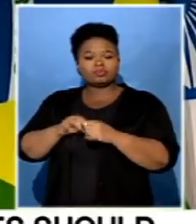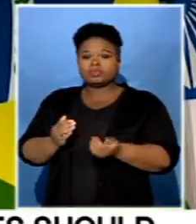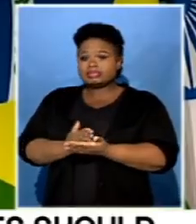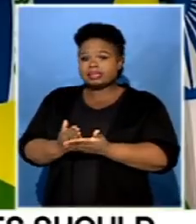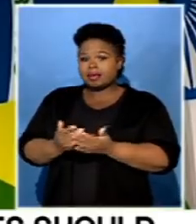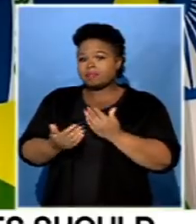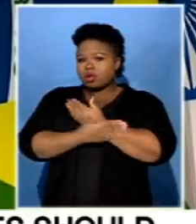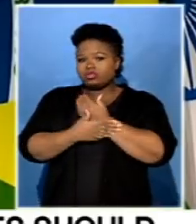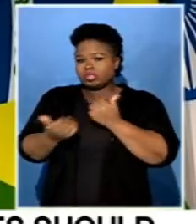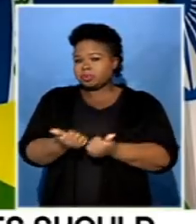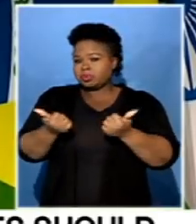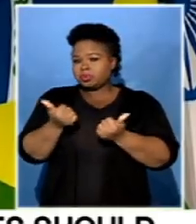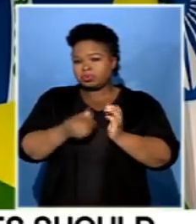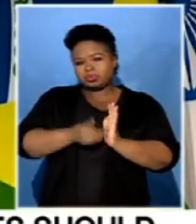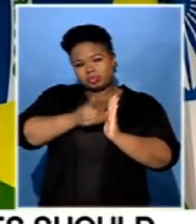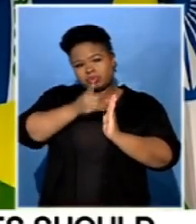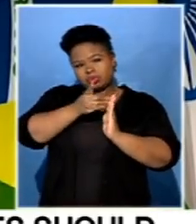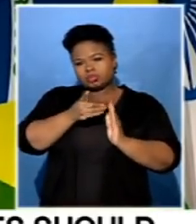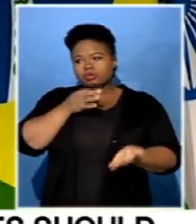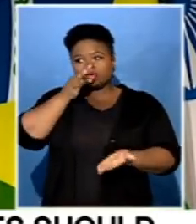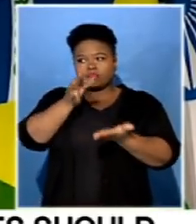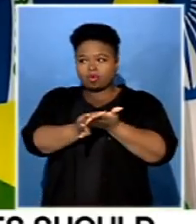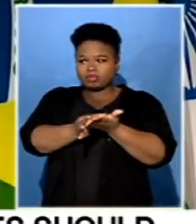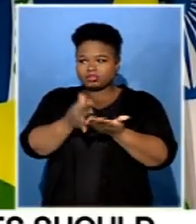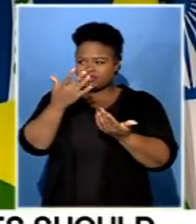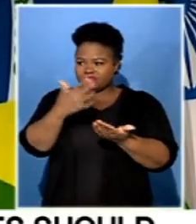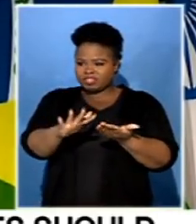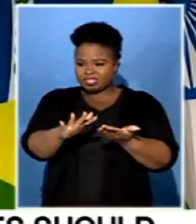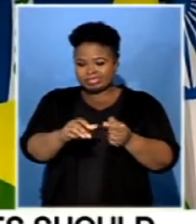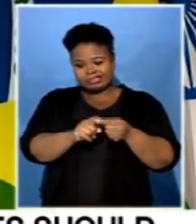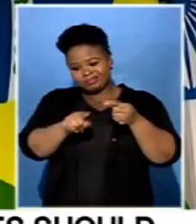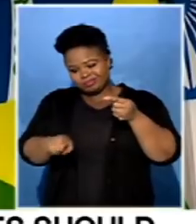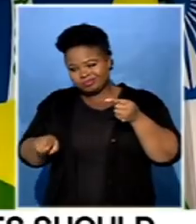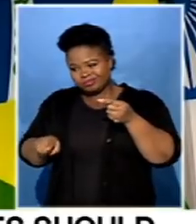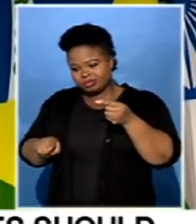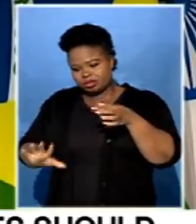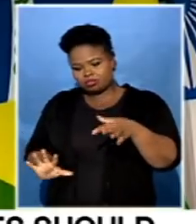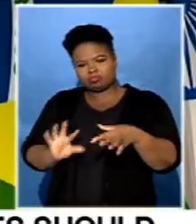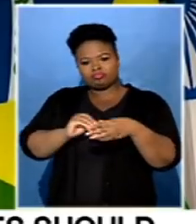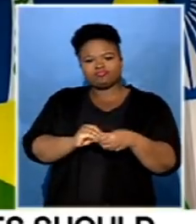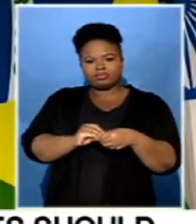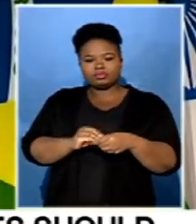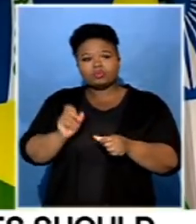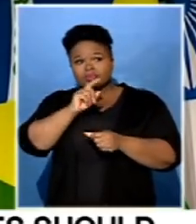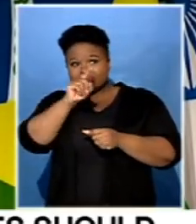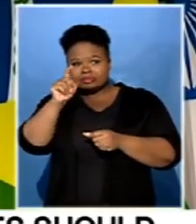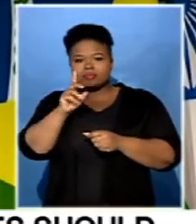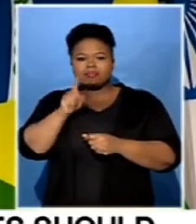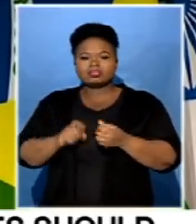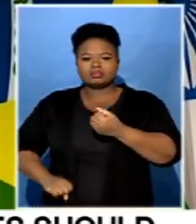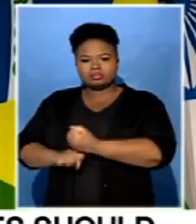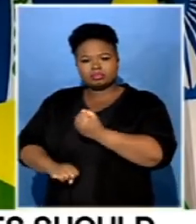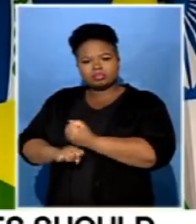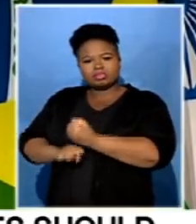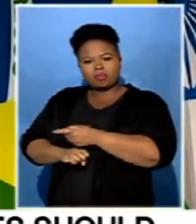to fulfill their promises on official development assistance, and urge them to increase